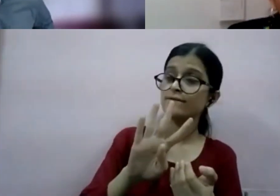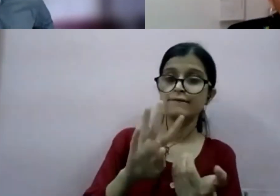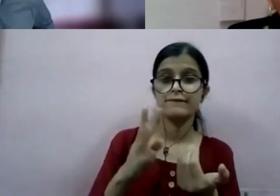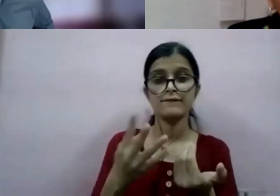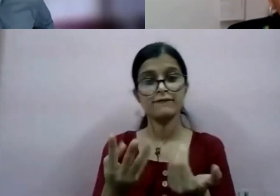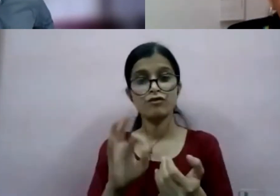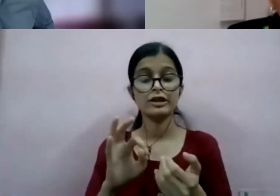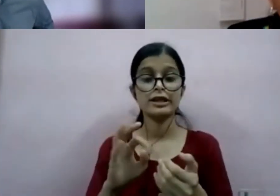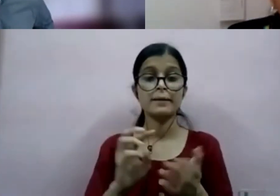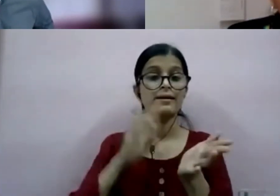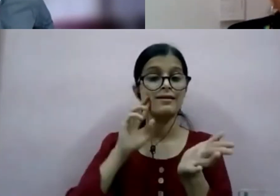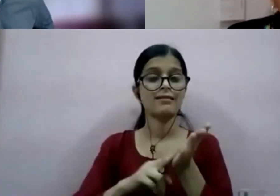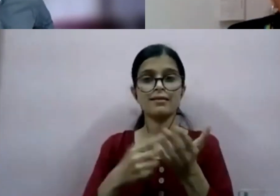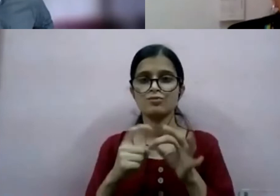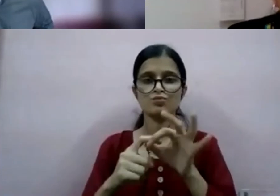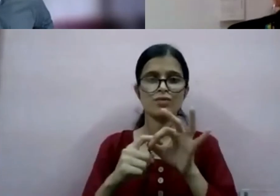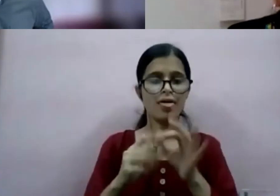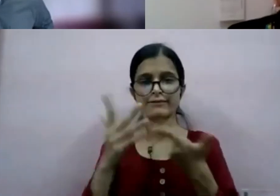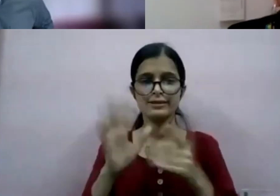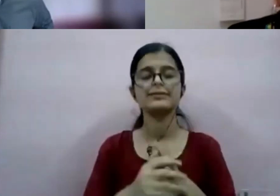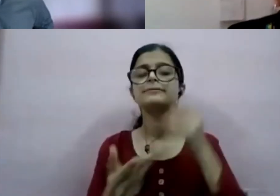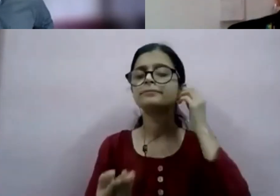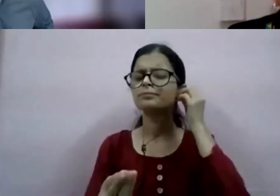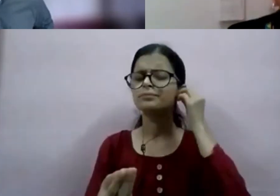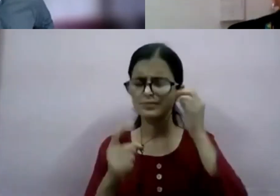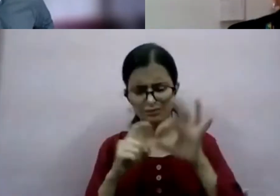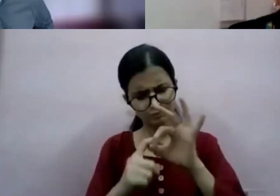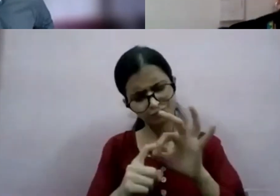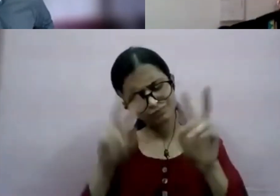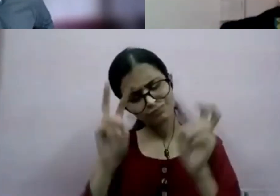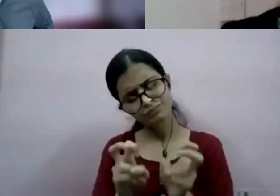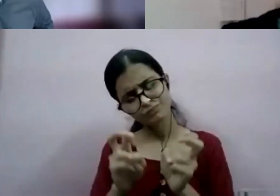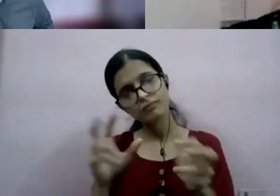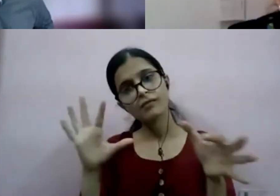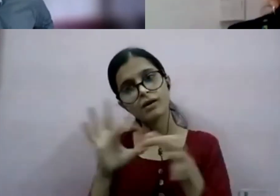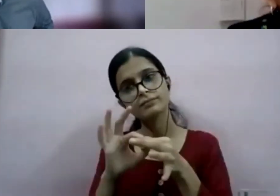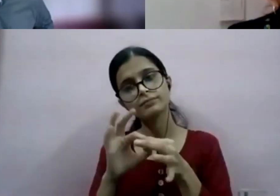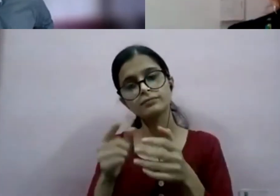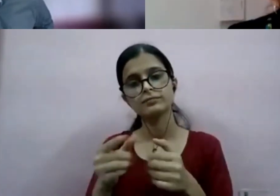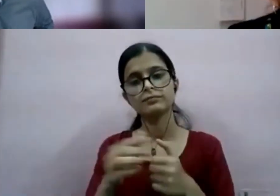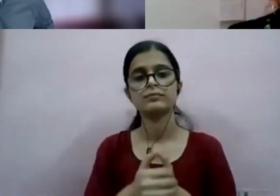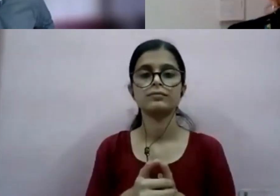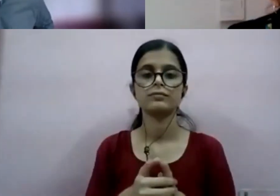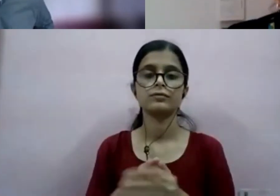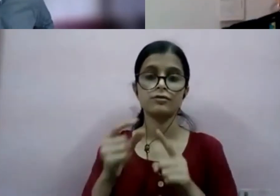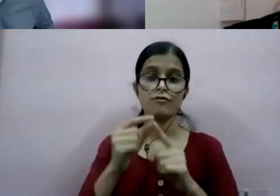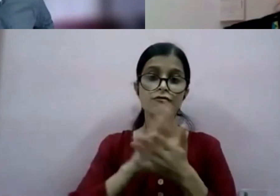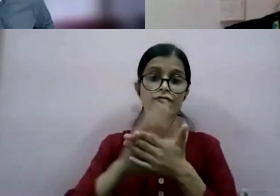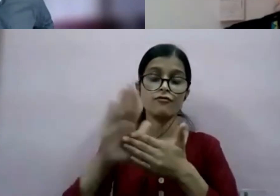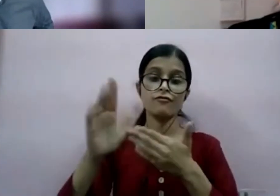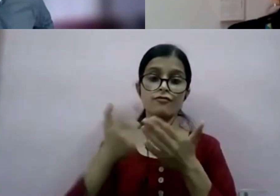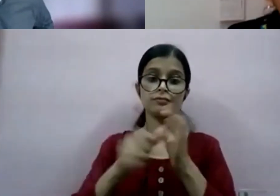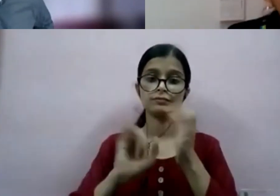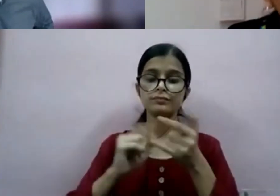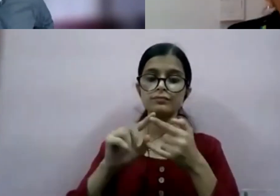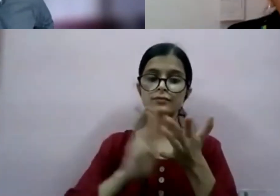Q&A. This question is about, it uses the phrase mental disability, but I think it's